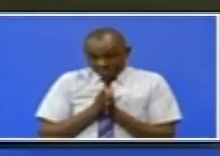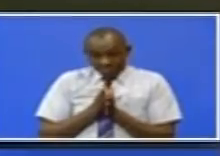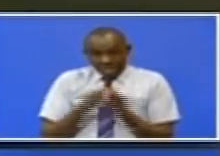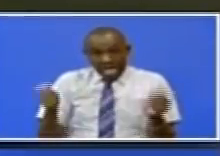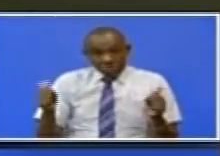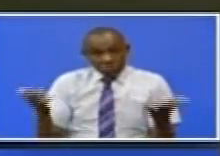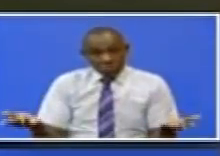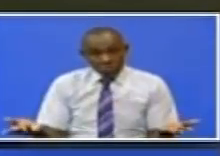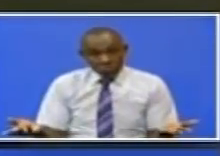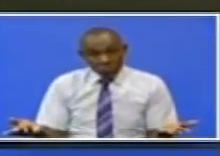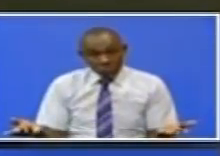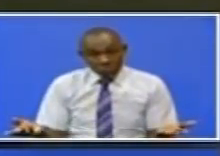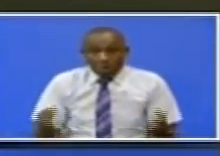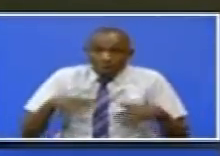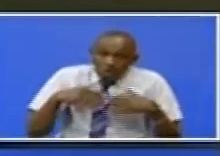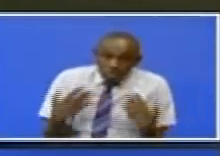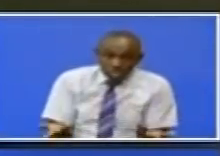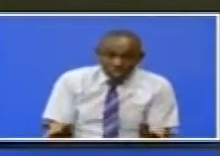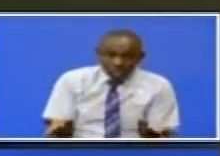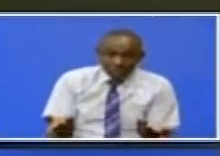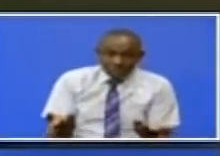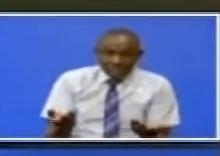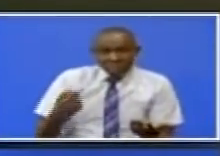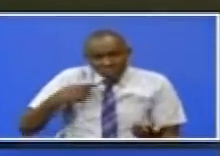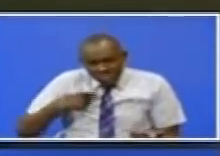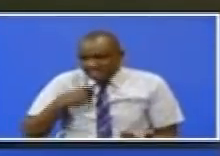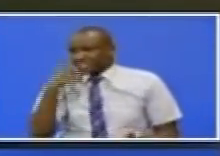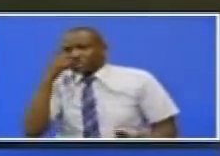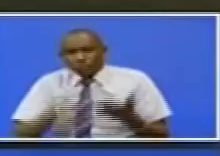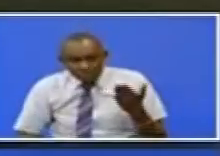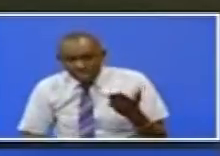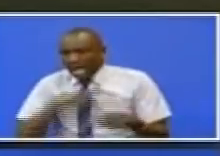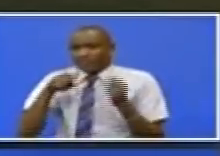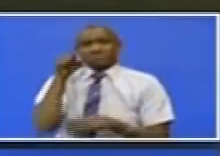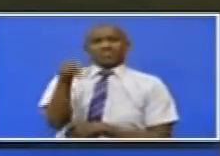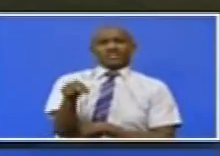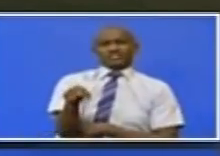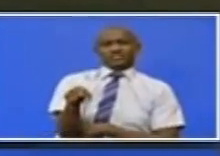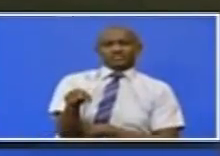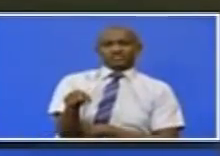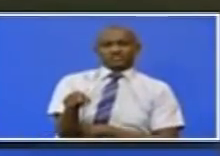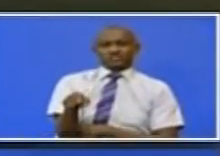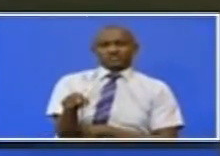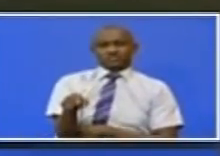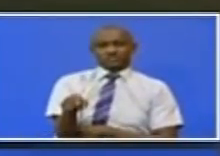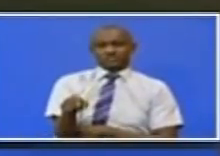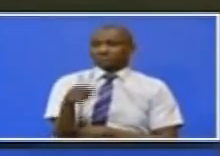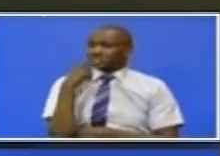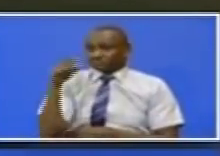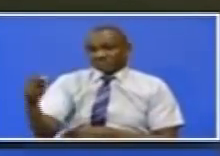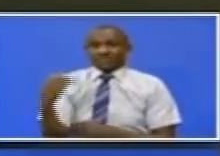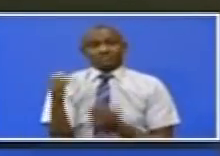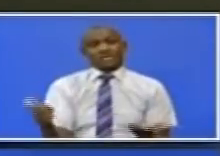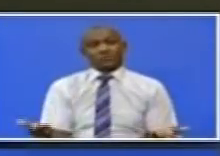story or what I had to say about the